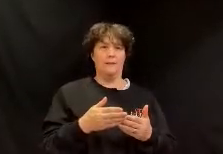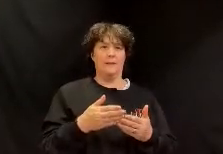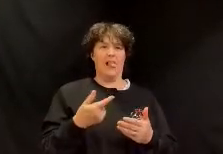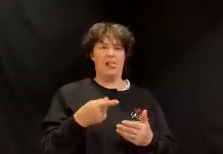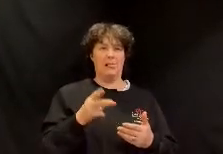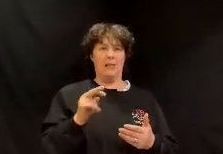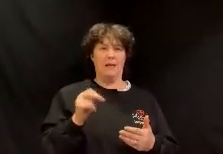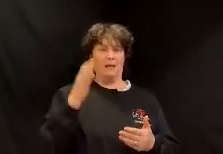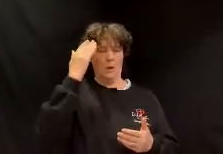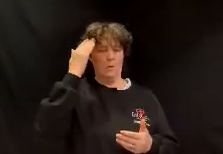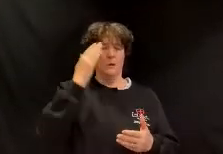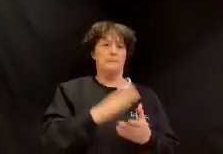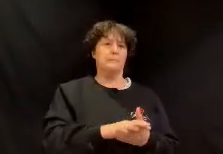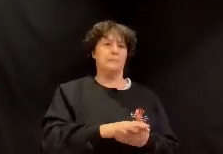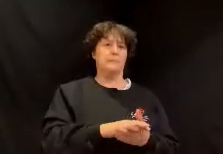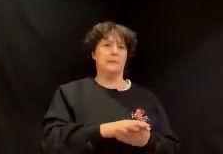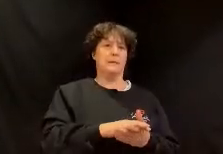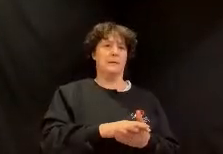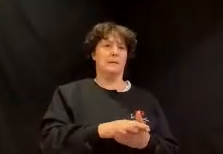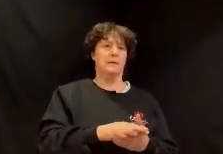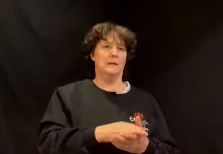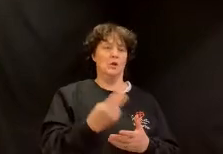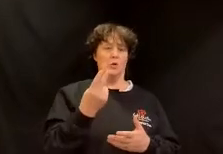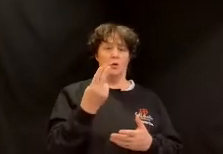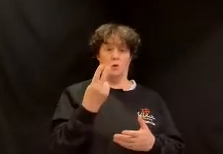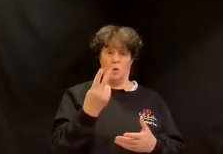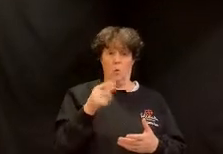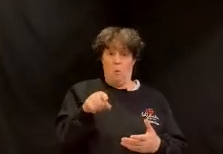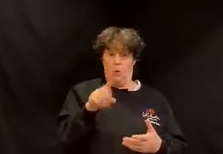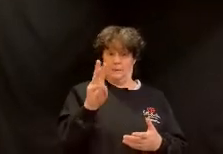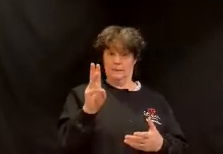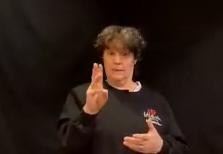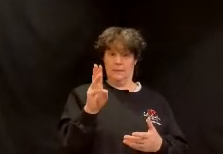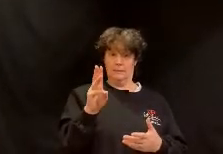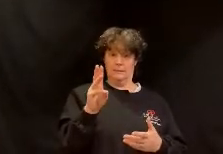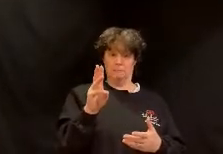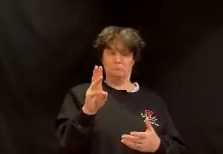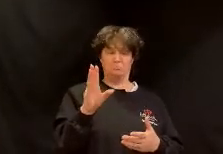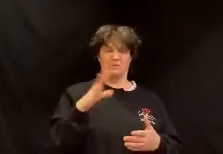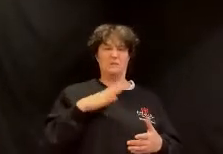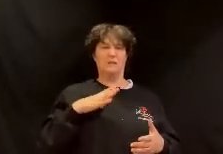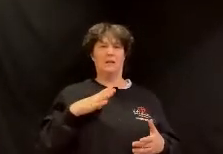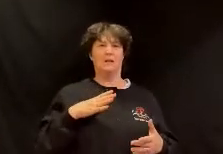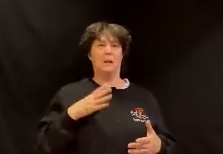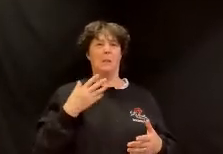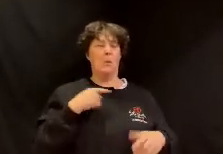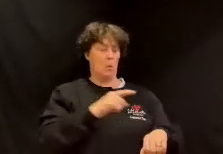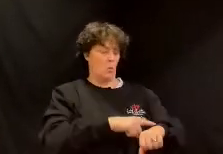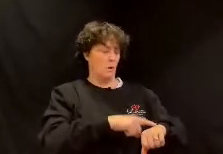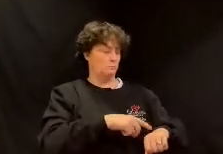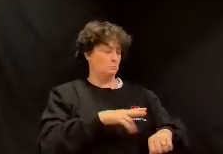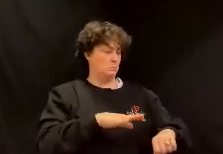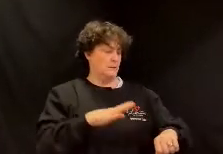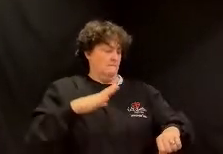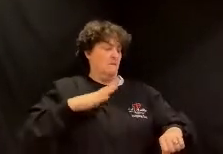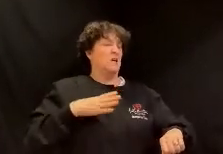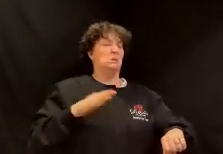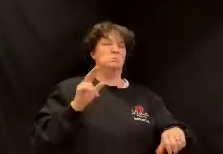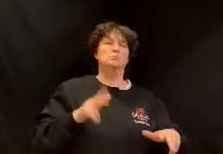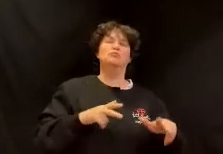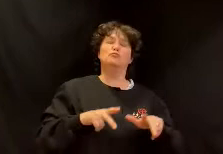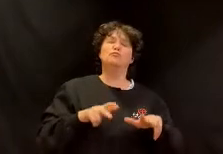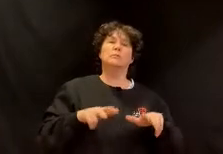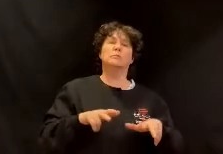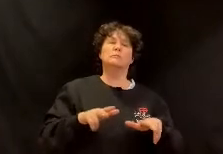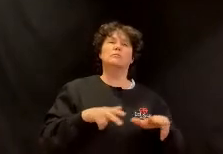help me. We had 2.6. We were going fine. I was watching my watch. We was going to be good. We